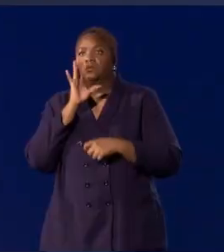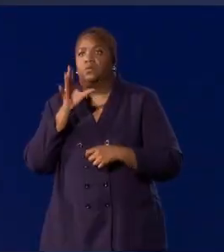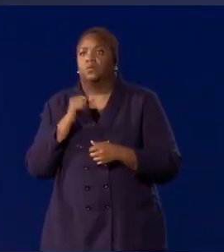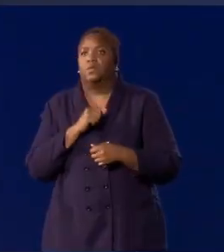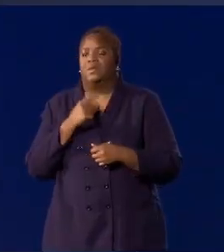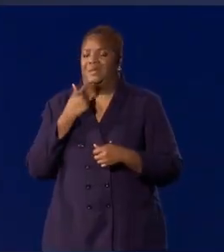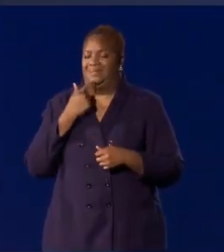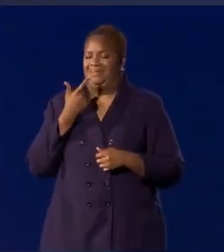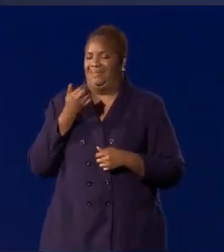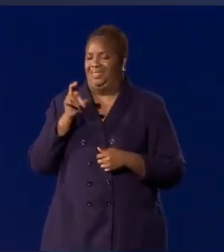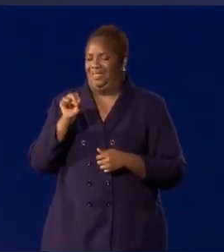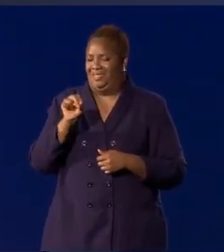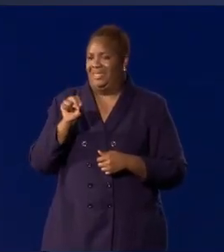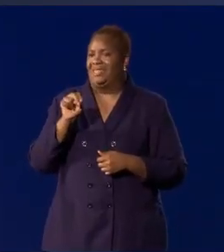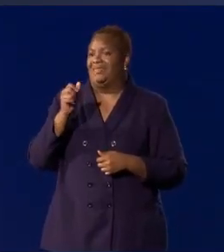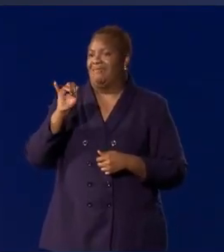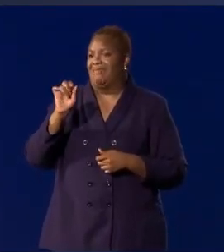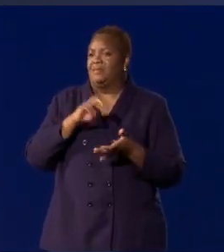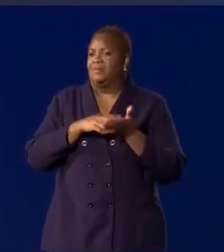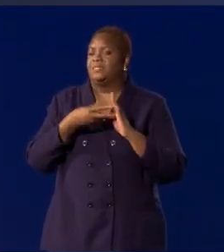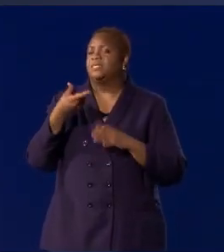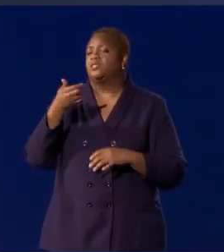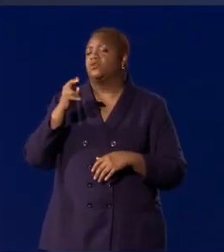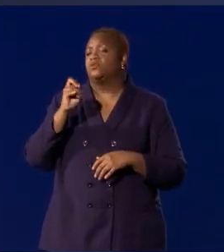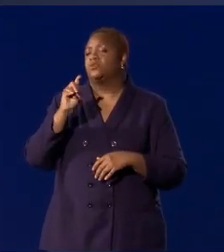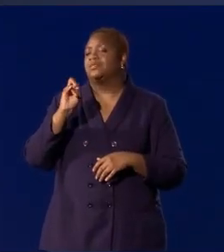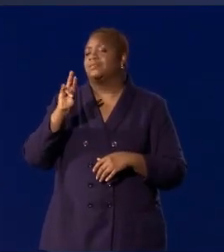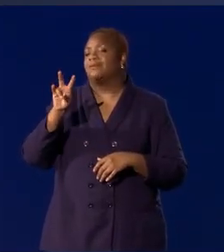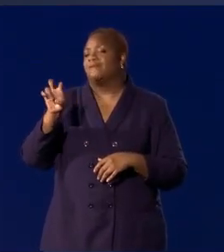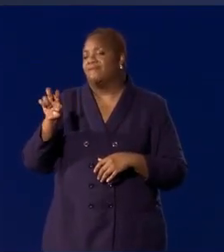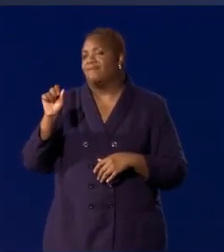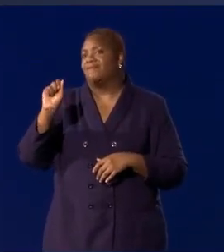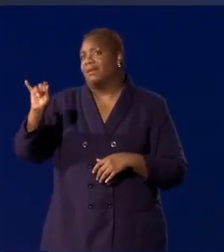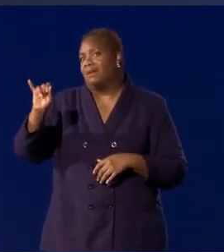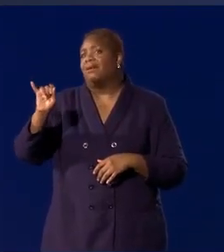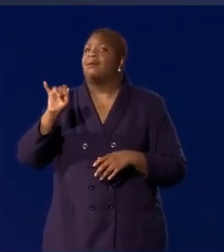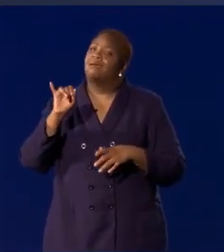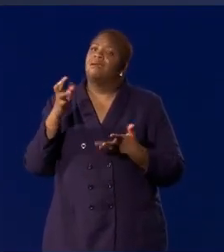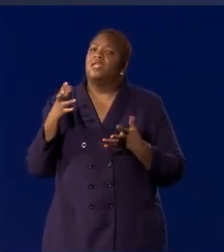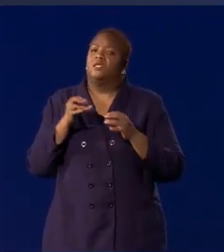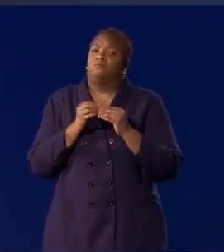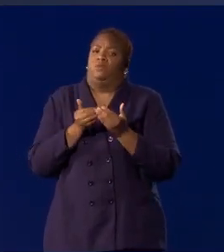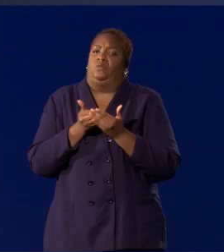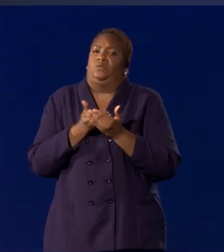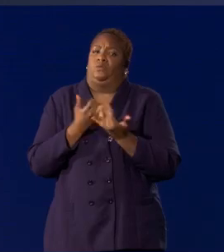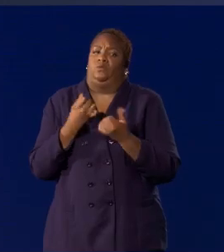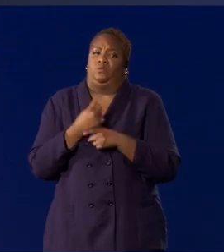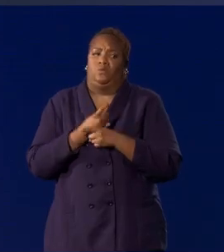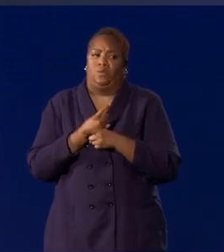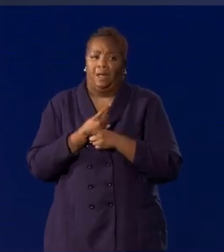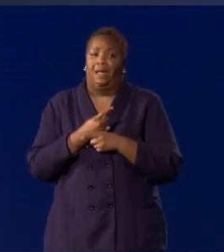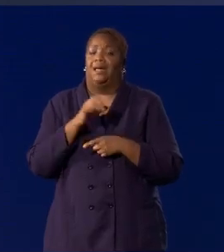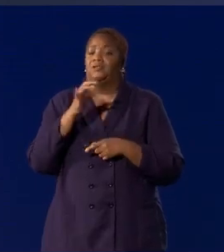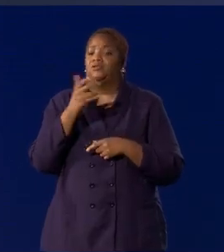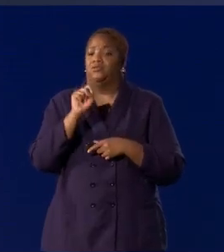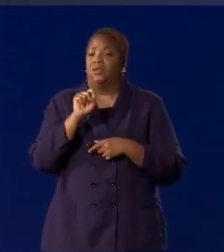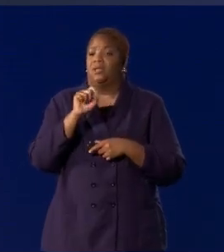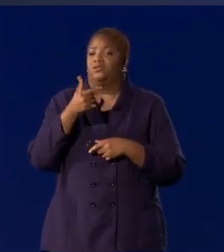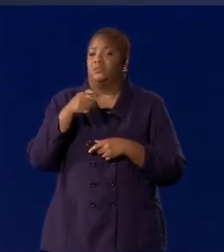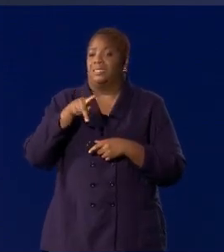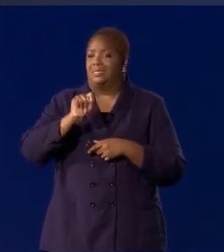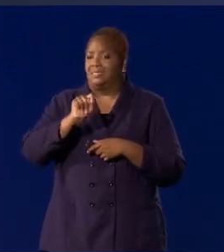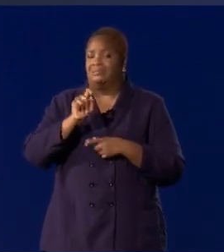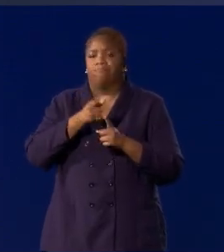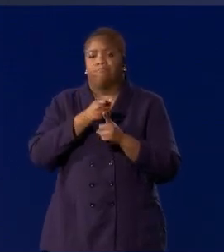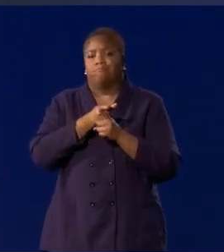say GenAI, I mean generative AI. And that's, of course, the newcomer on the stage, right? When ChatGPT hit in the